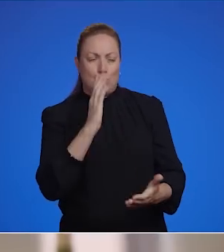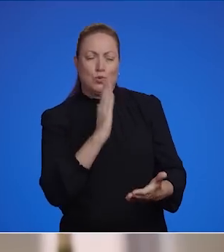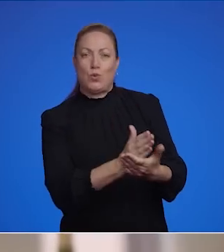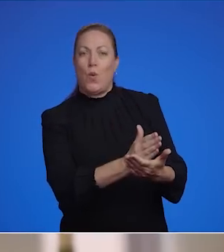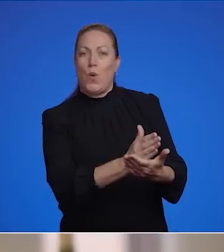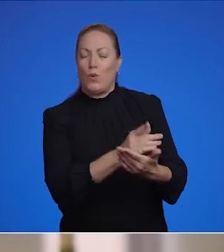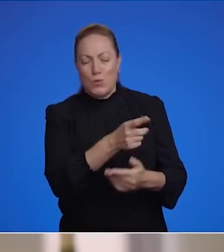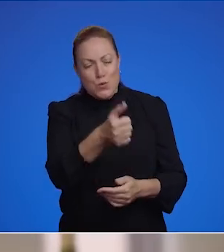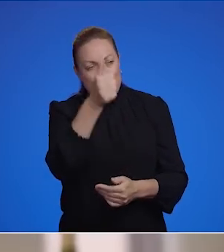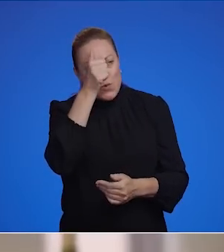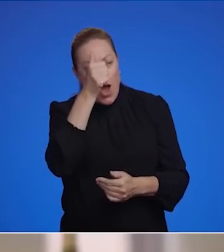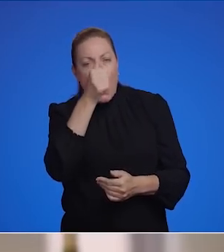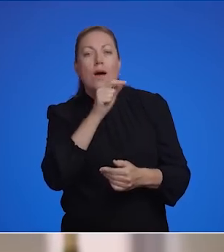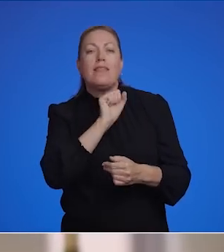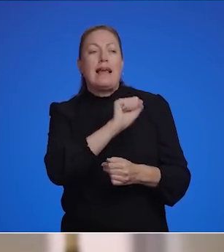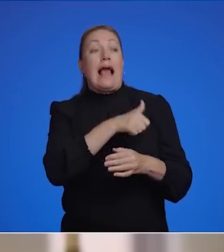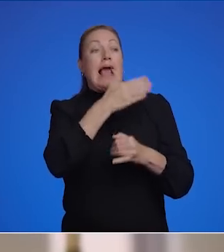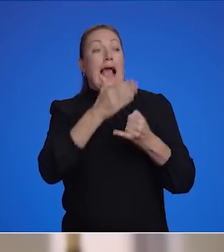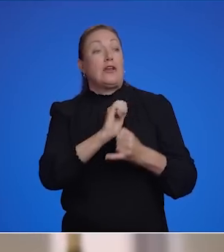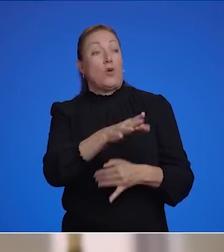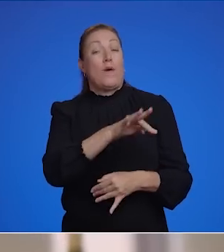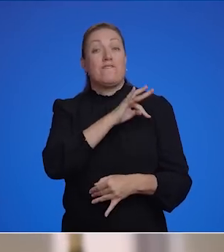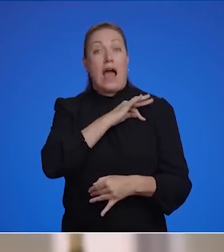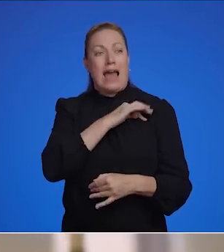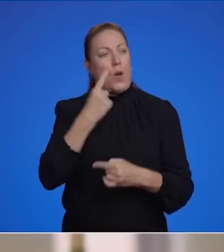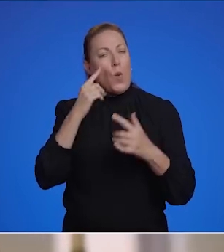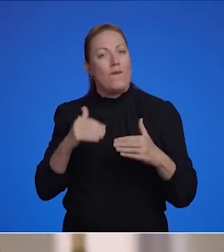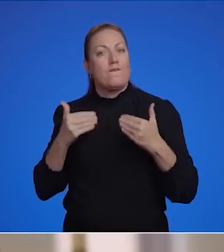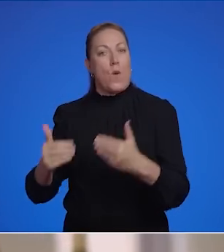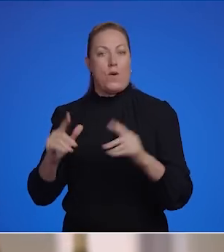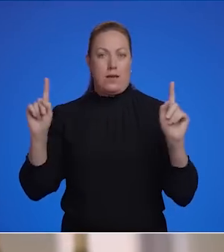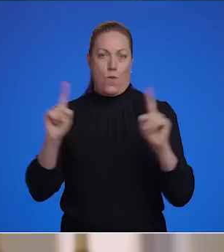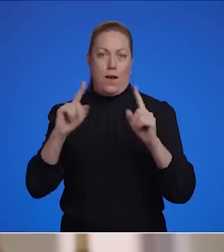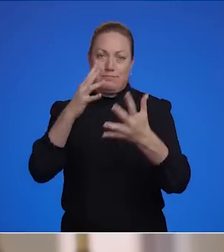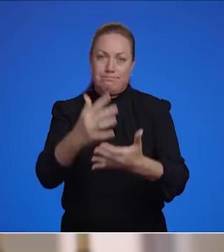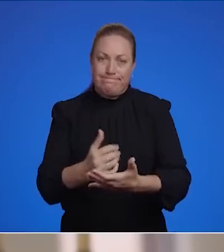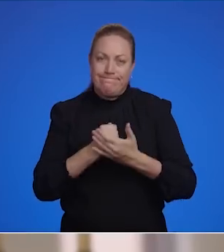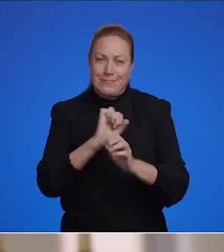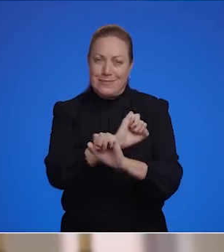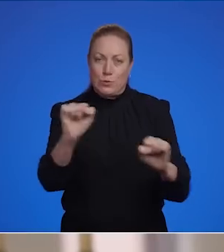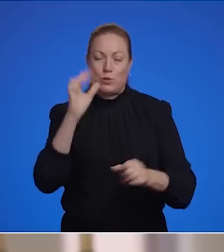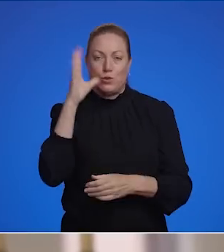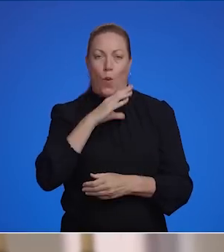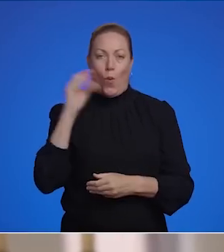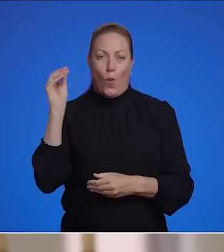of the end to which your faith looks forward, that is, the salvation of your souls.